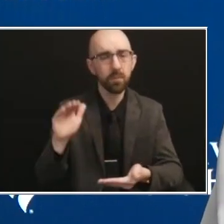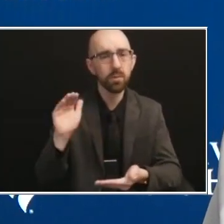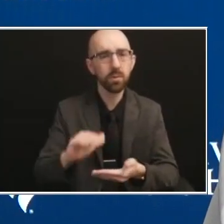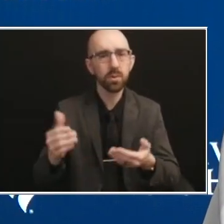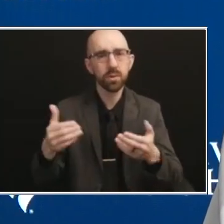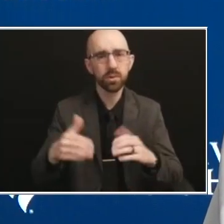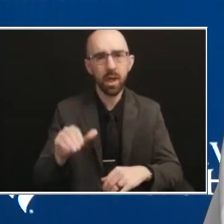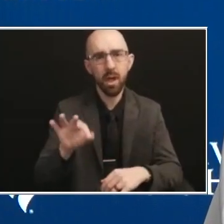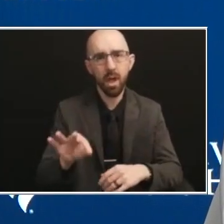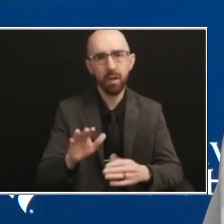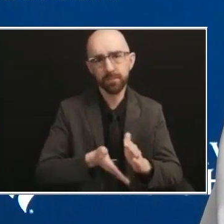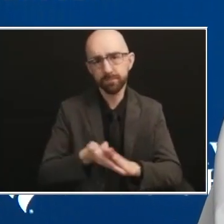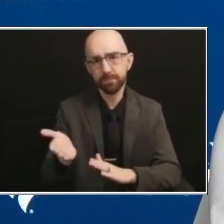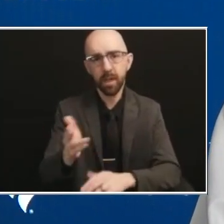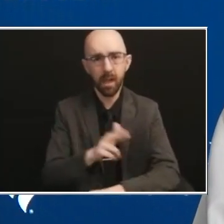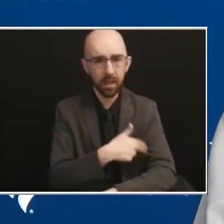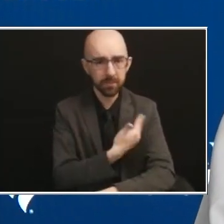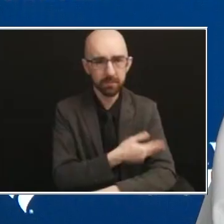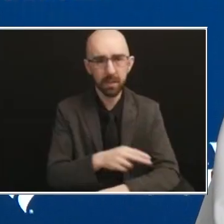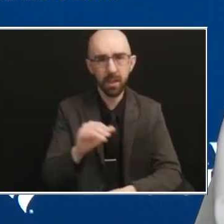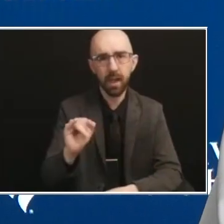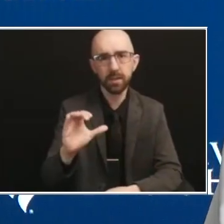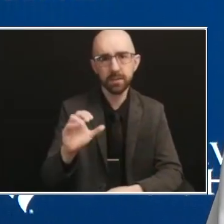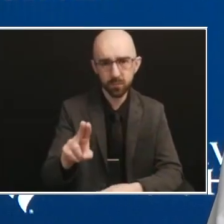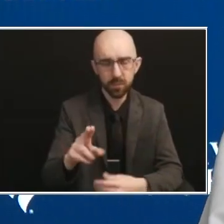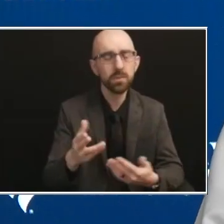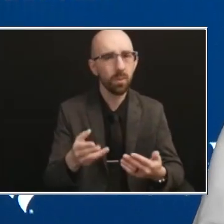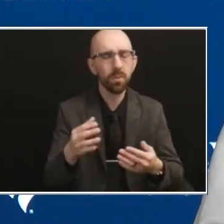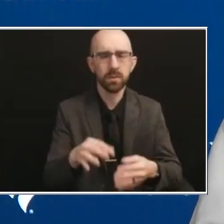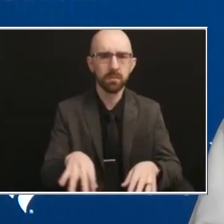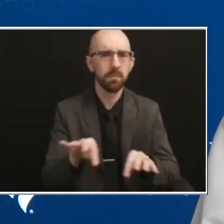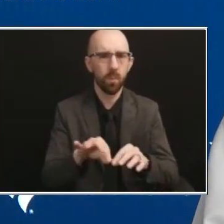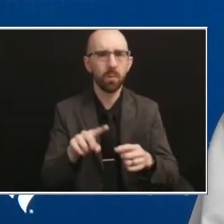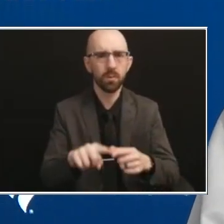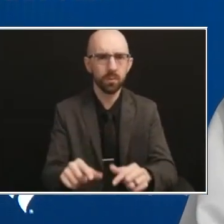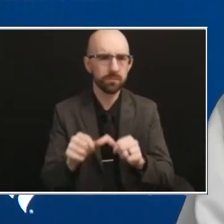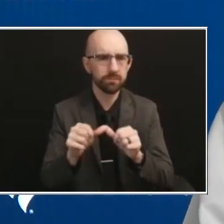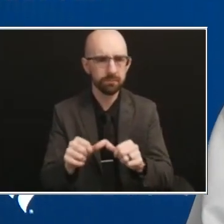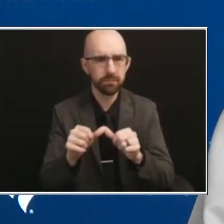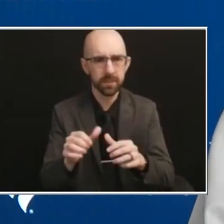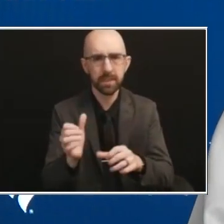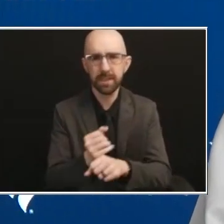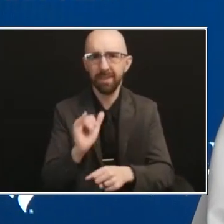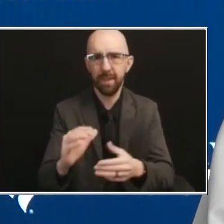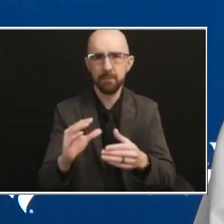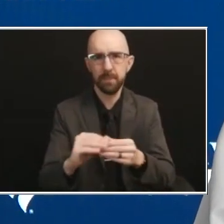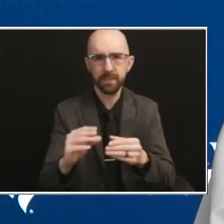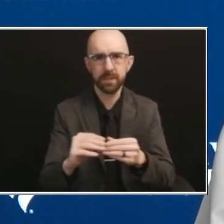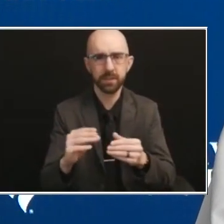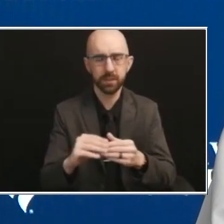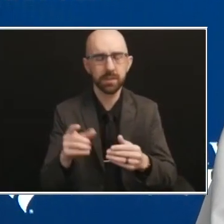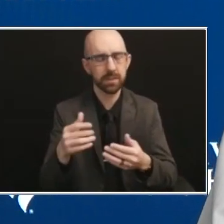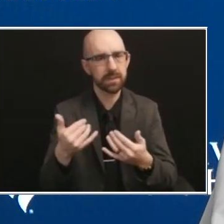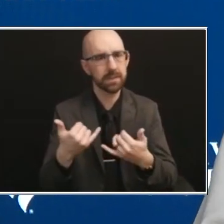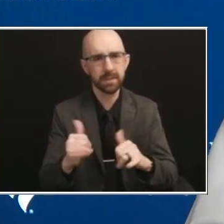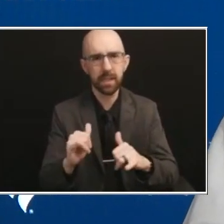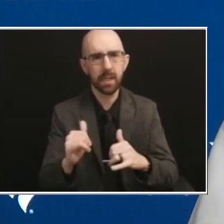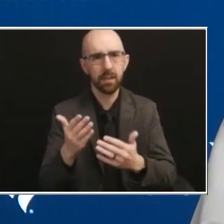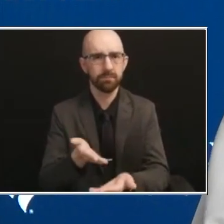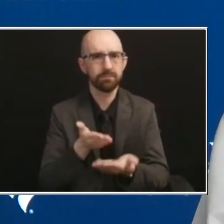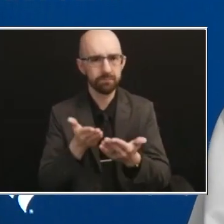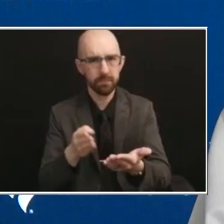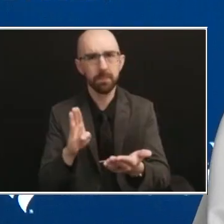to the hospital or going to the ICU. So it is vitally important to continue to give that message. It is still really recommended by